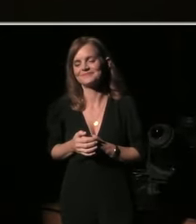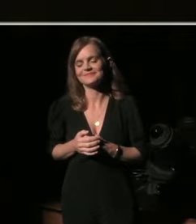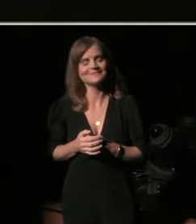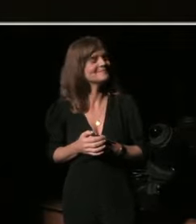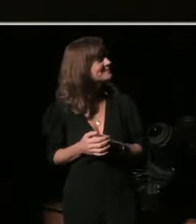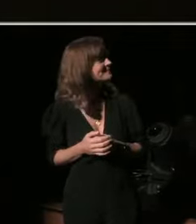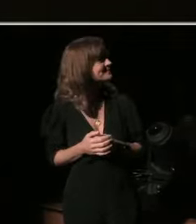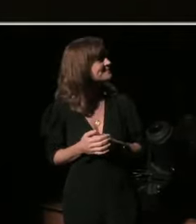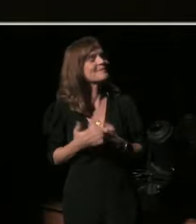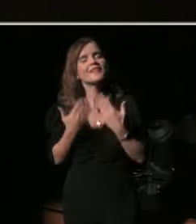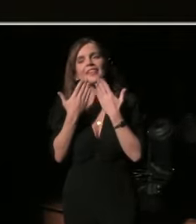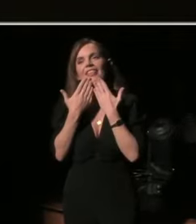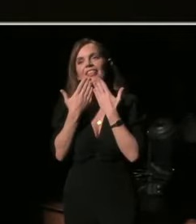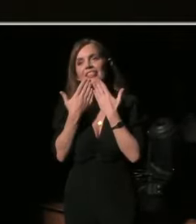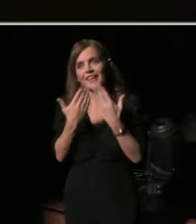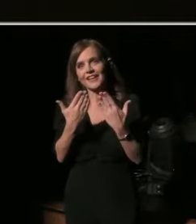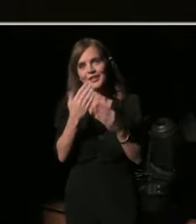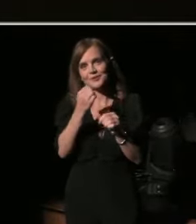From Roger.